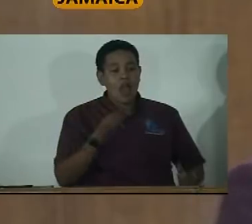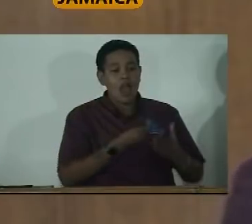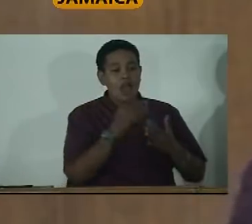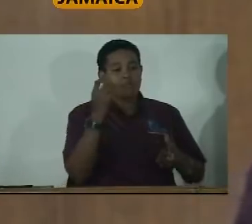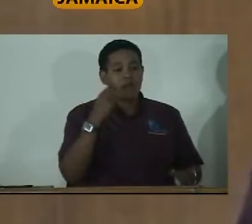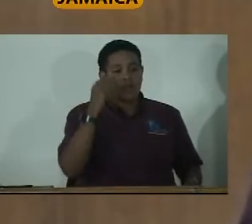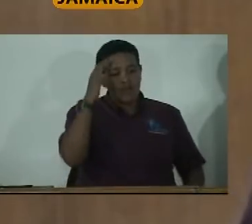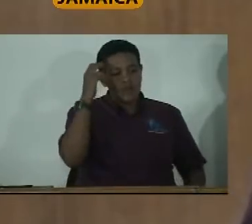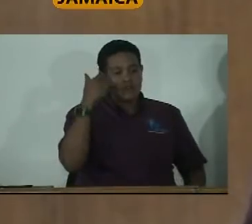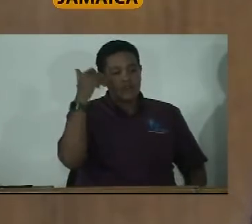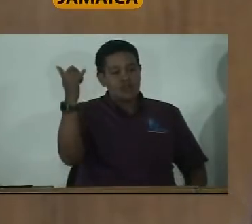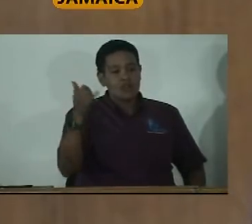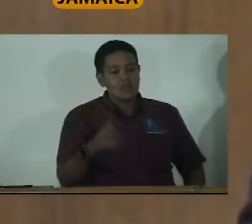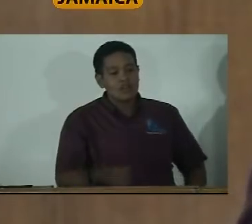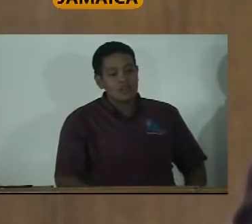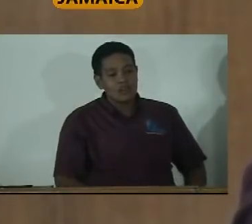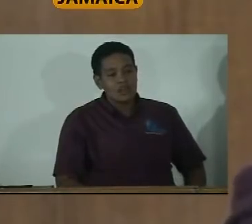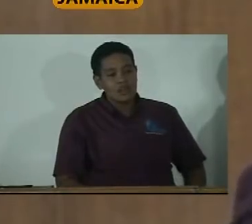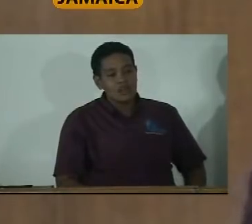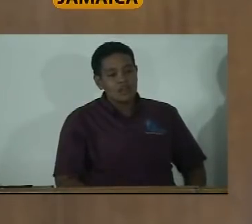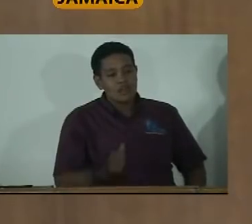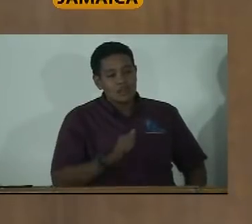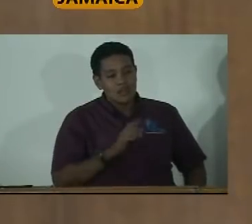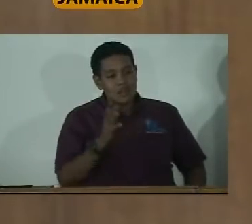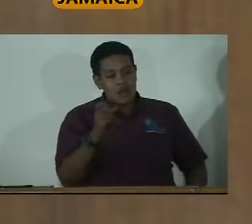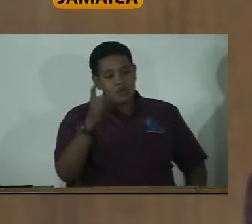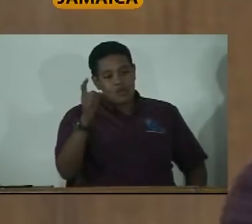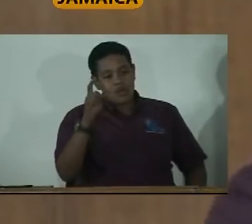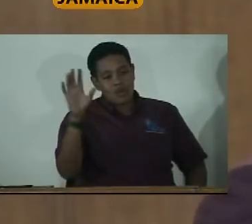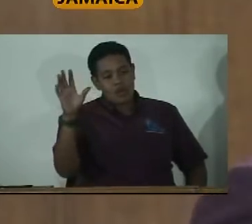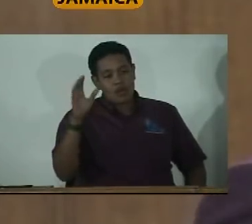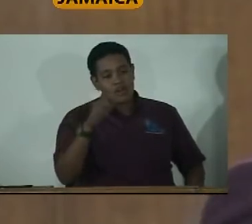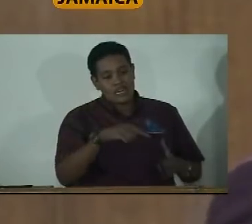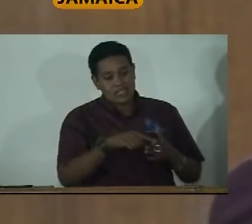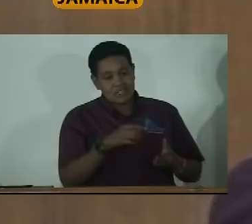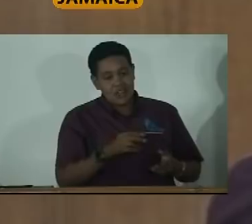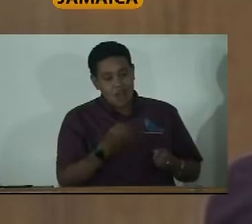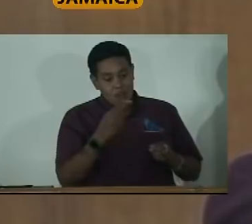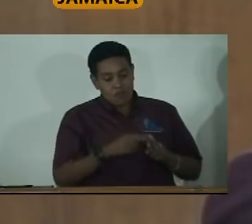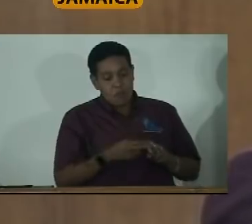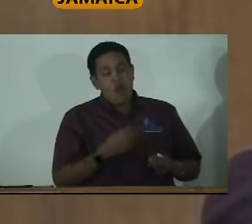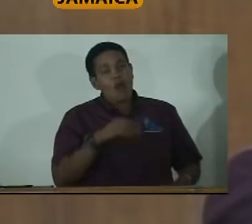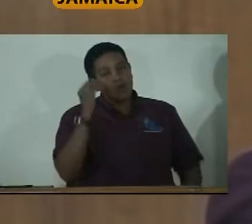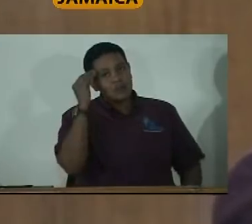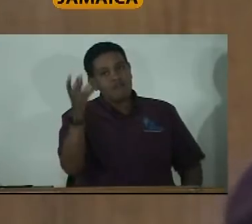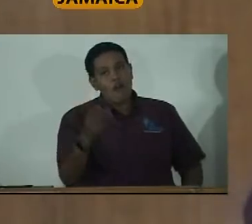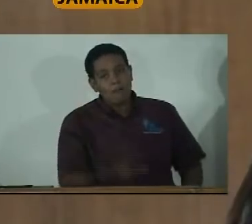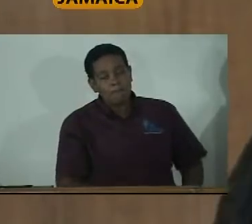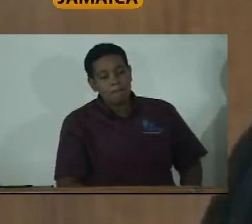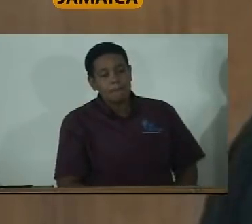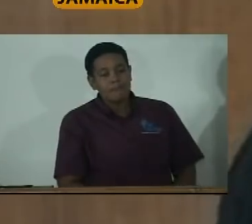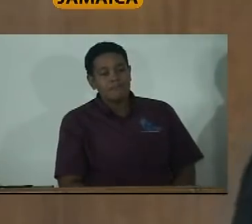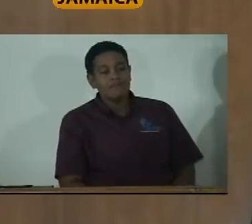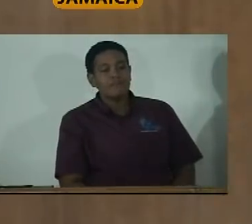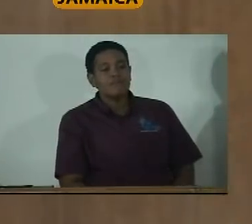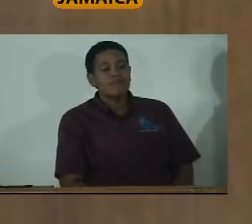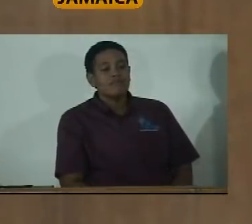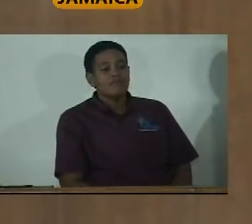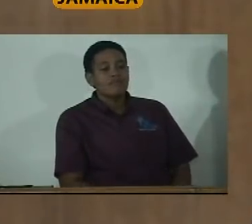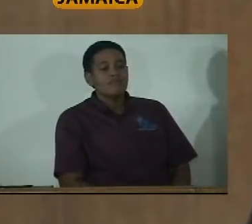call them. And when they say, I want X pound, they say, all right, I'll get back to you. And so, what happened